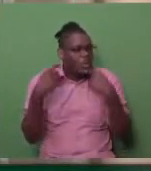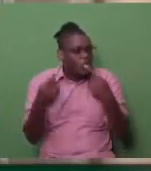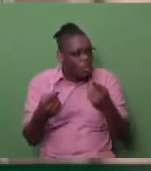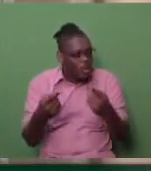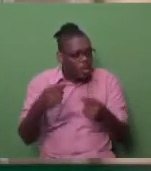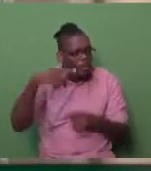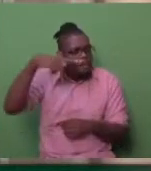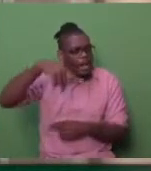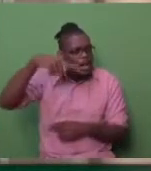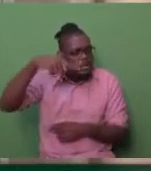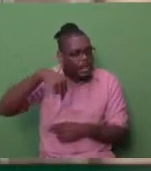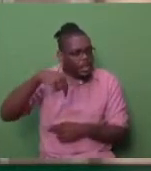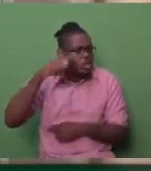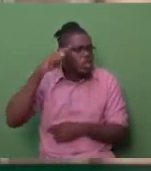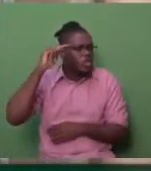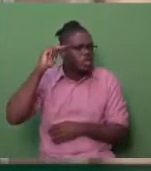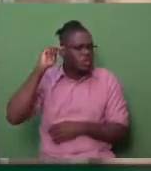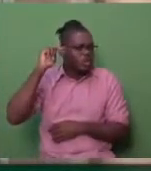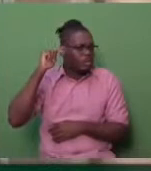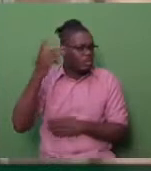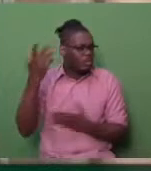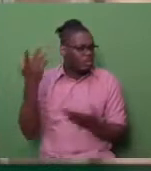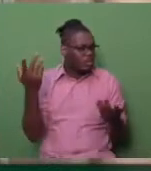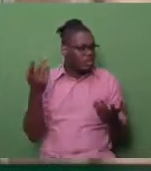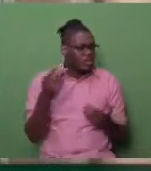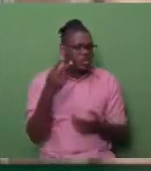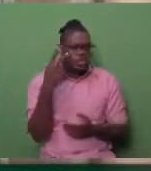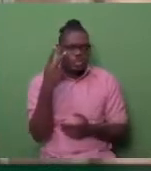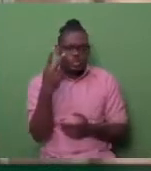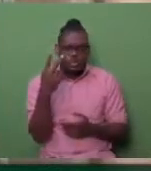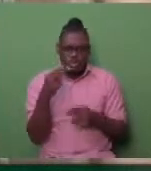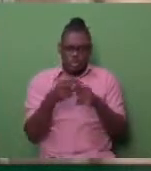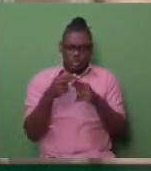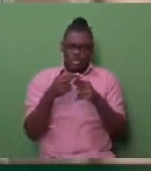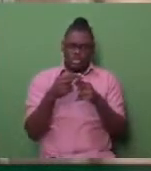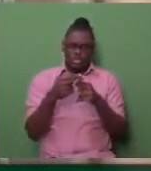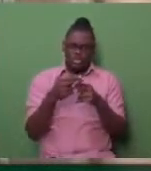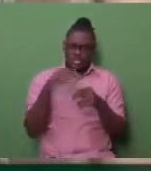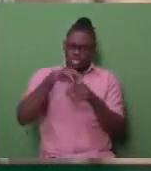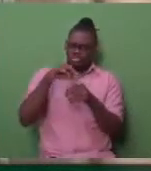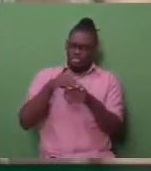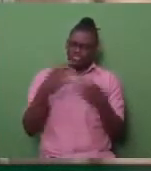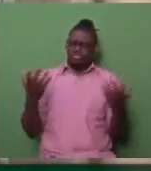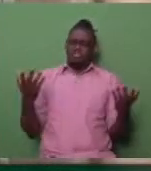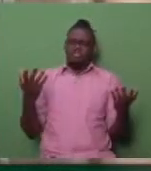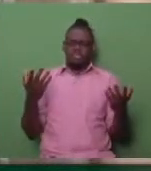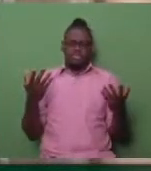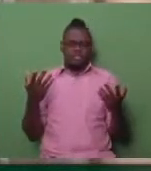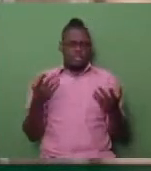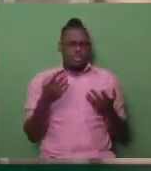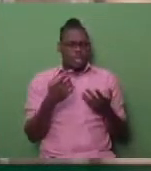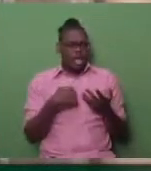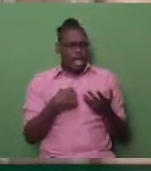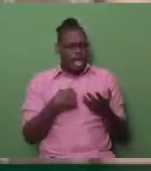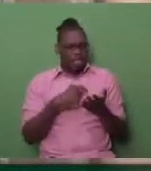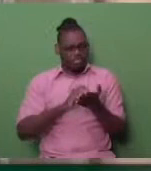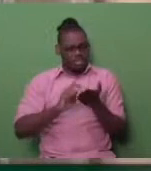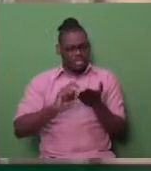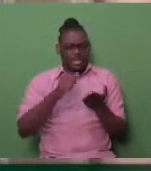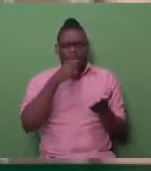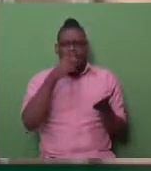pre-action protocol letter to the Attorney General asking why no date has been set and calling